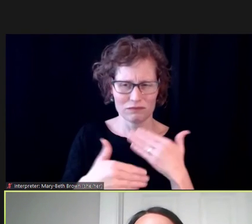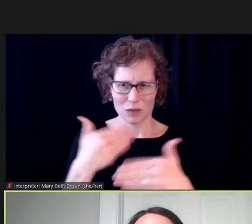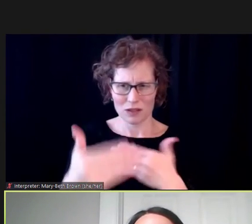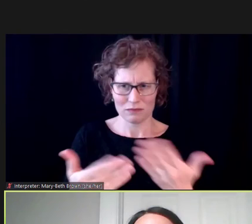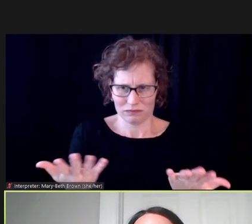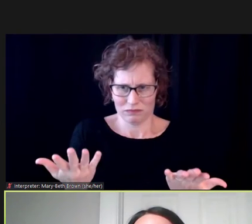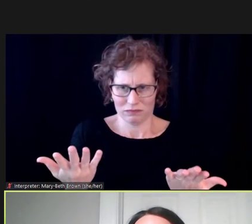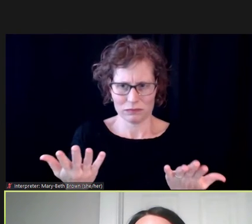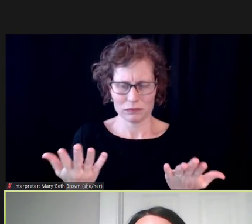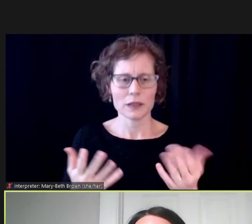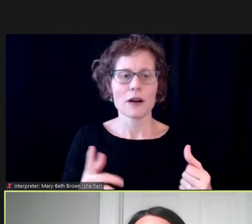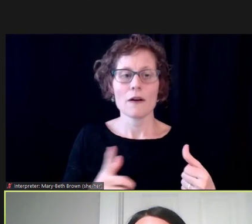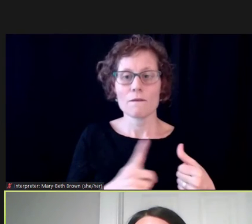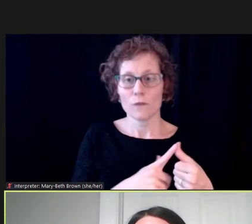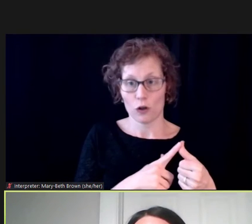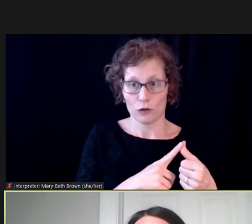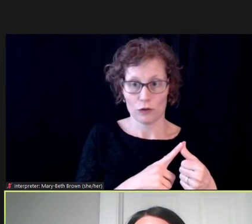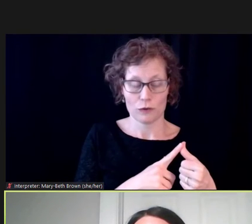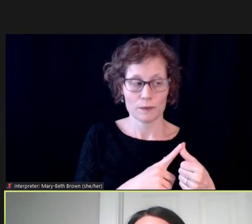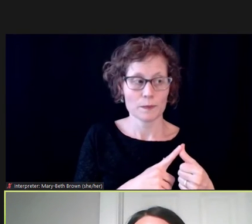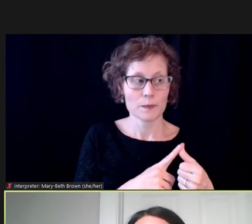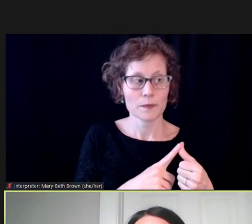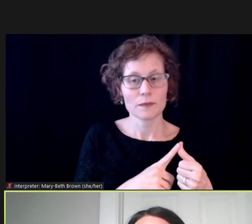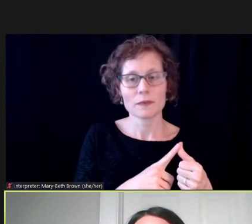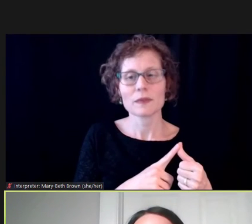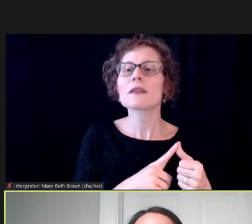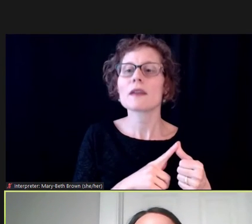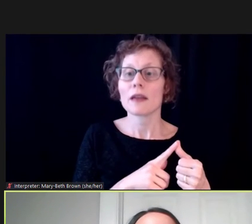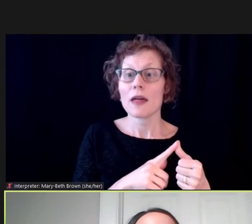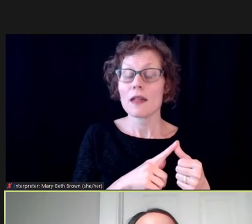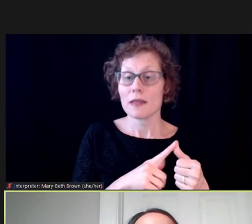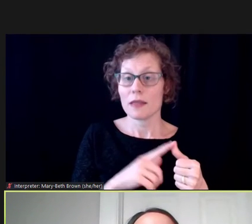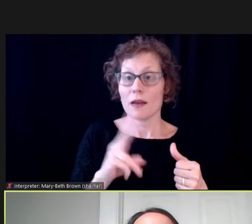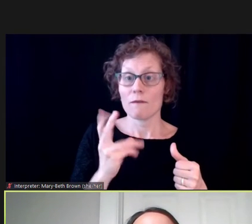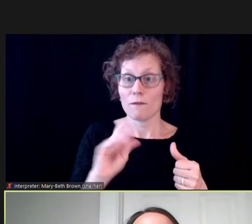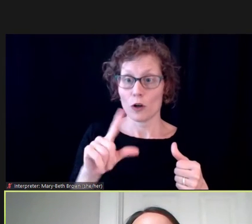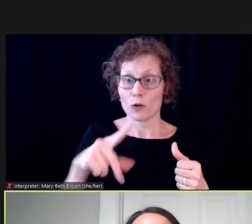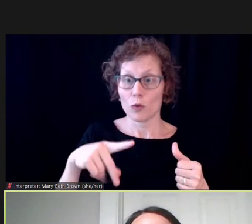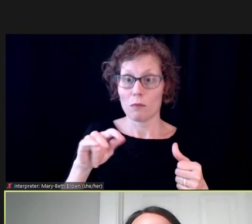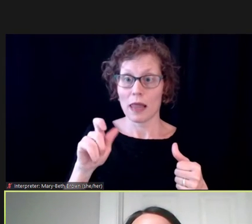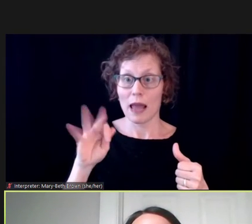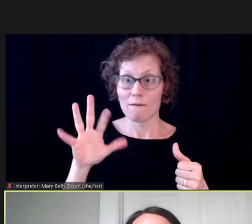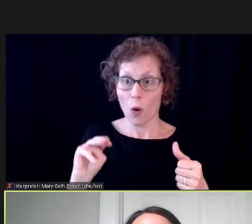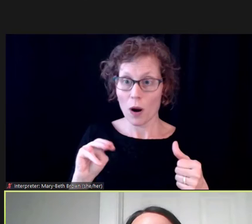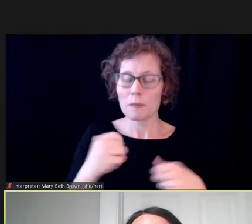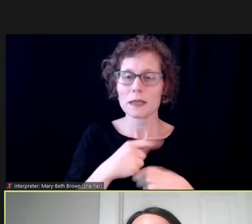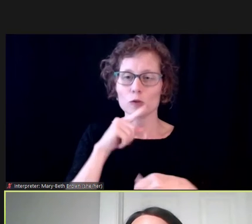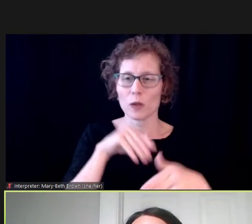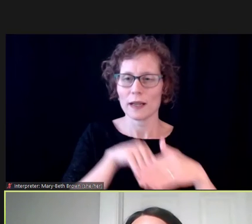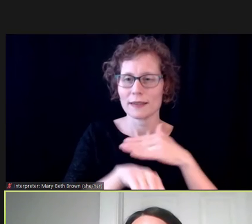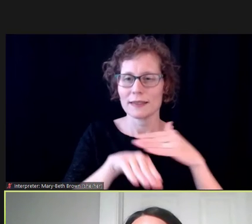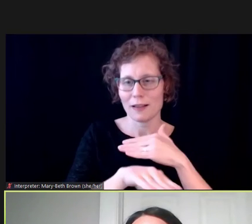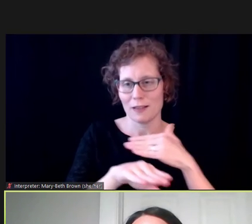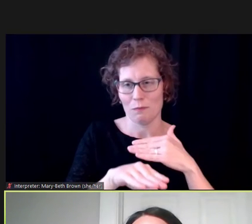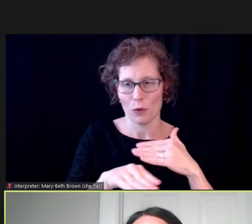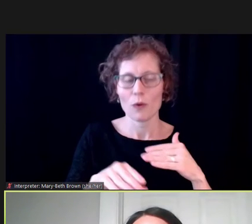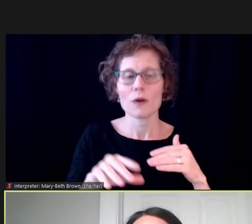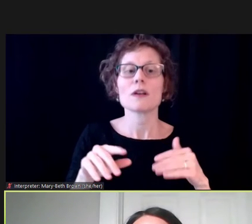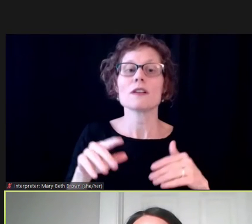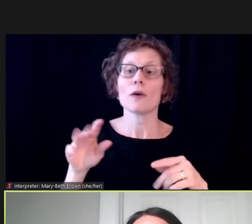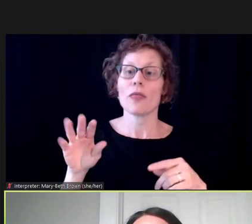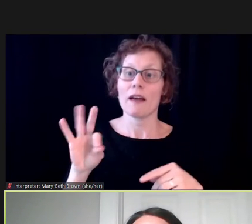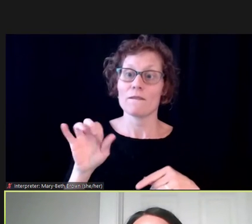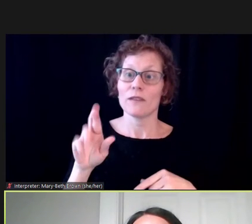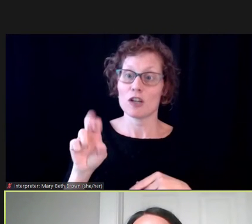First, you'll need to start with using an accessible platform. The platform will include the necessary features to provide effective